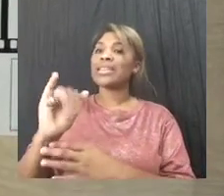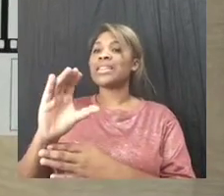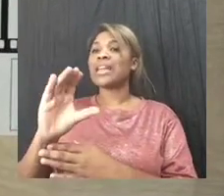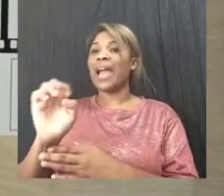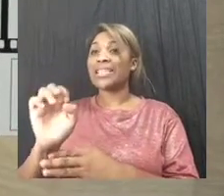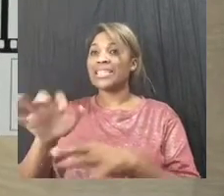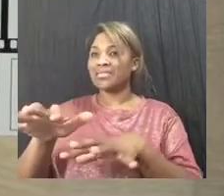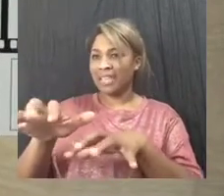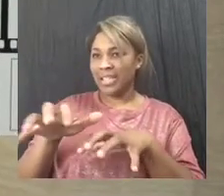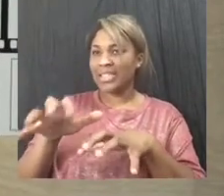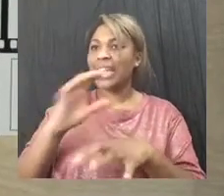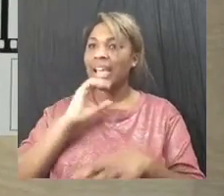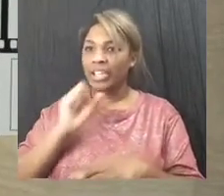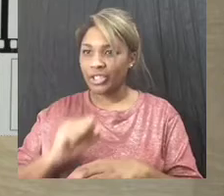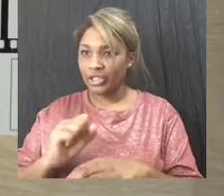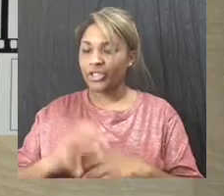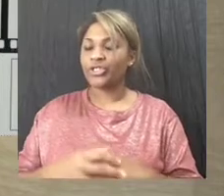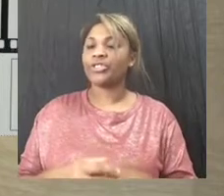Age.